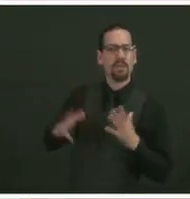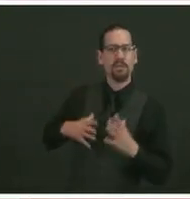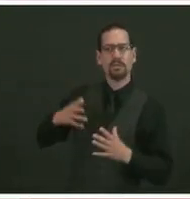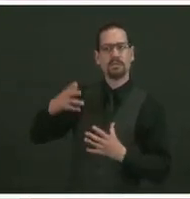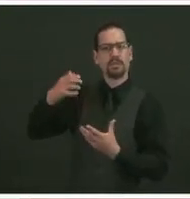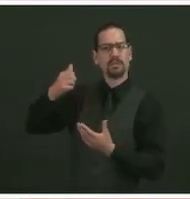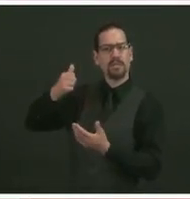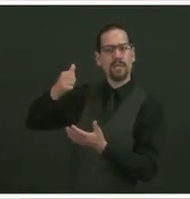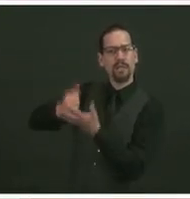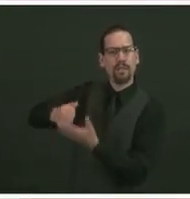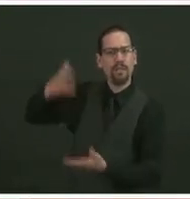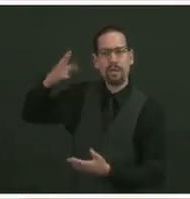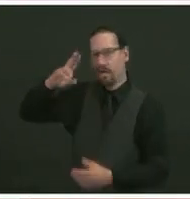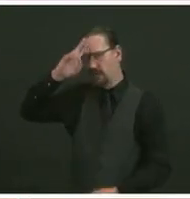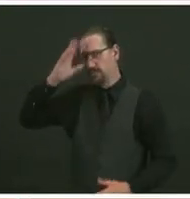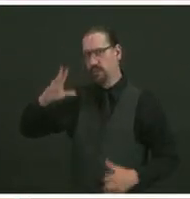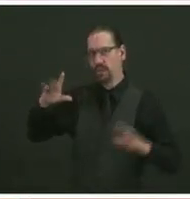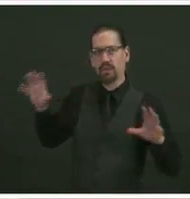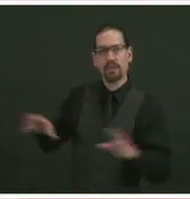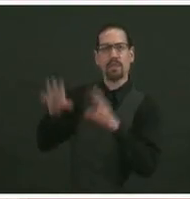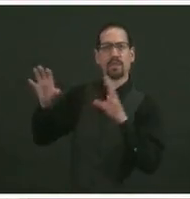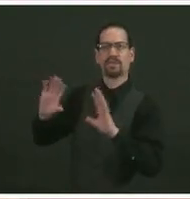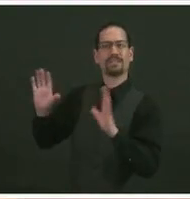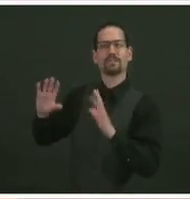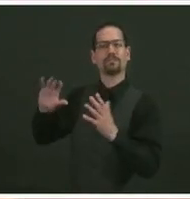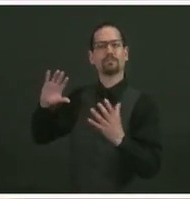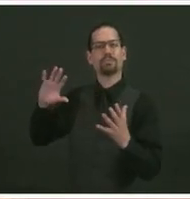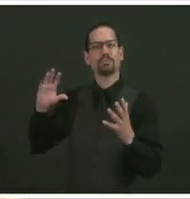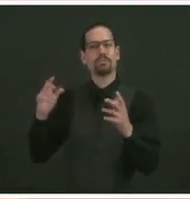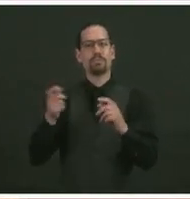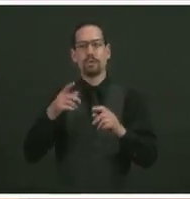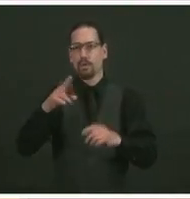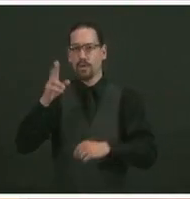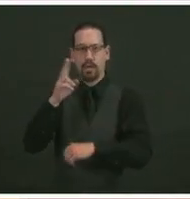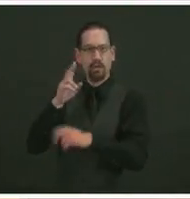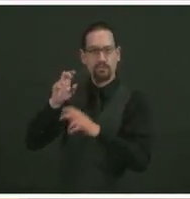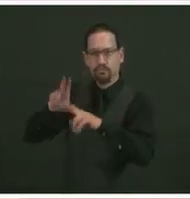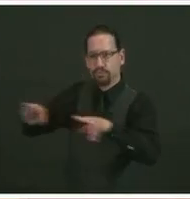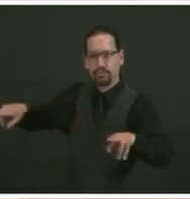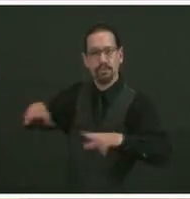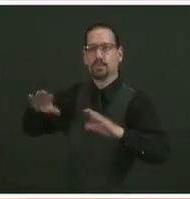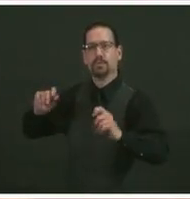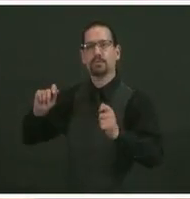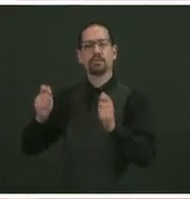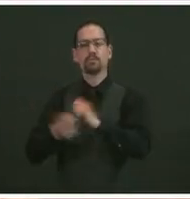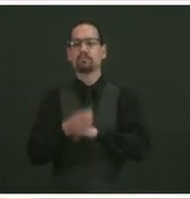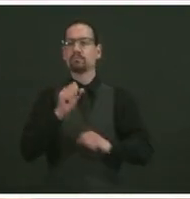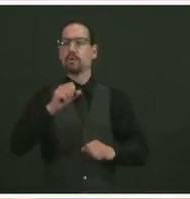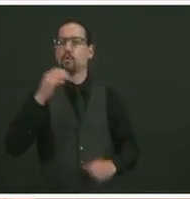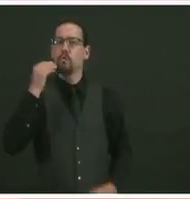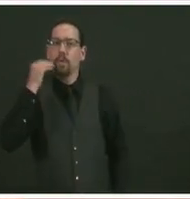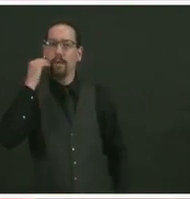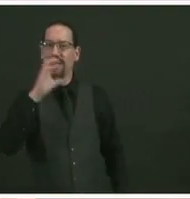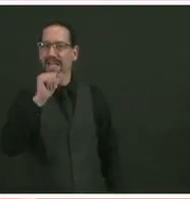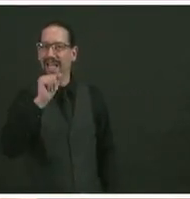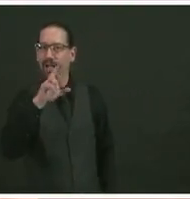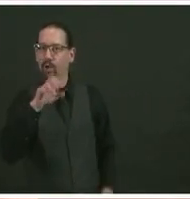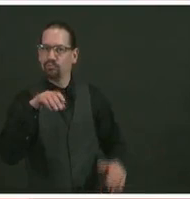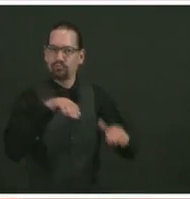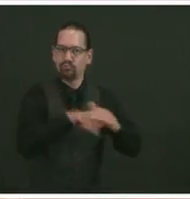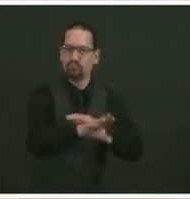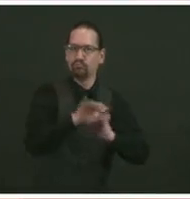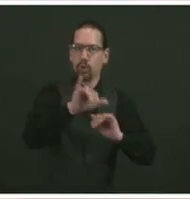towards home care and primary care, towards preventative